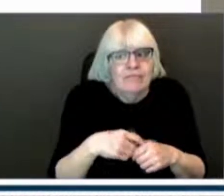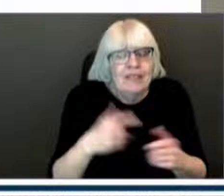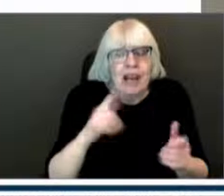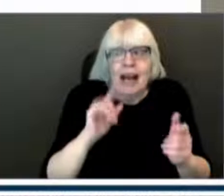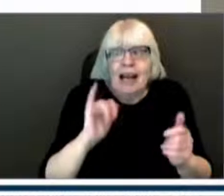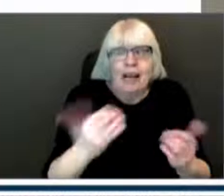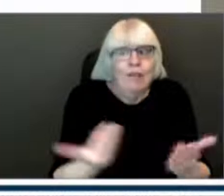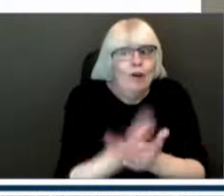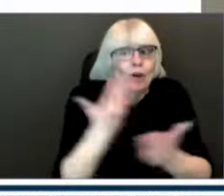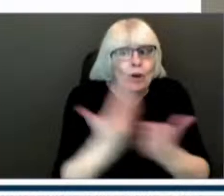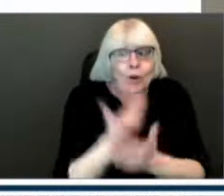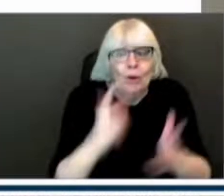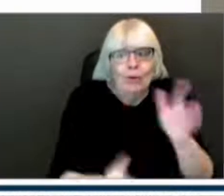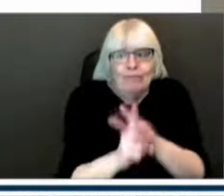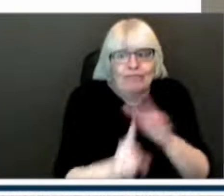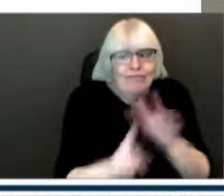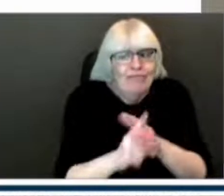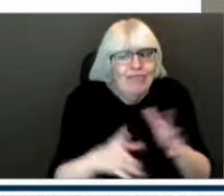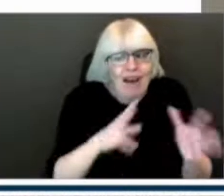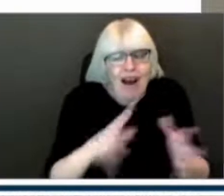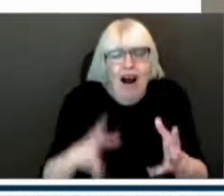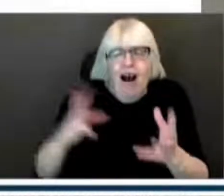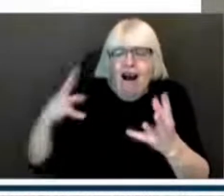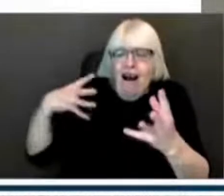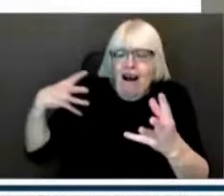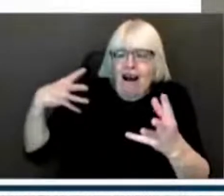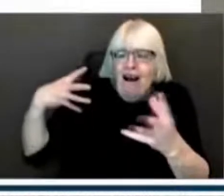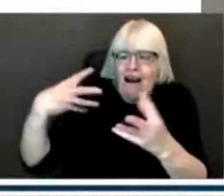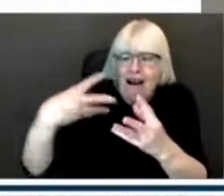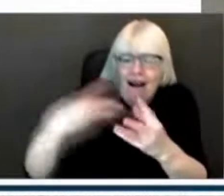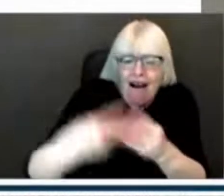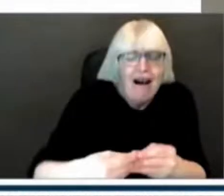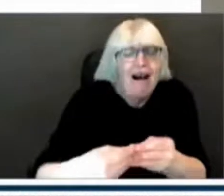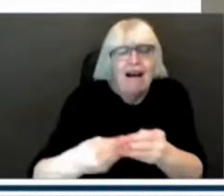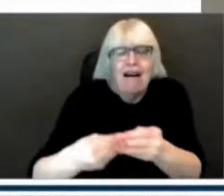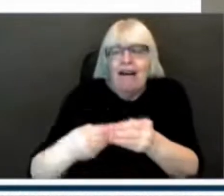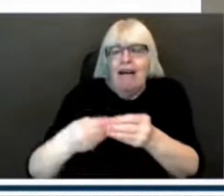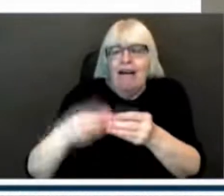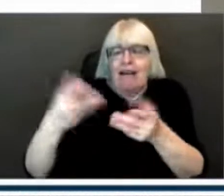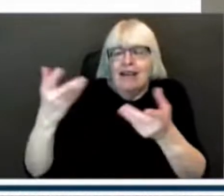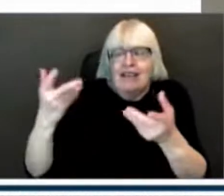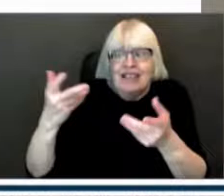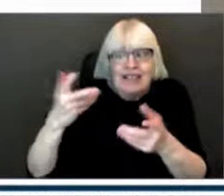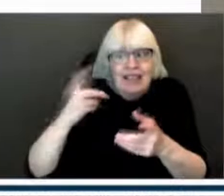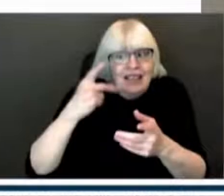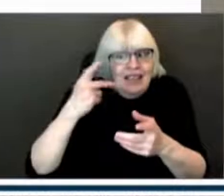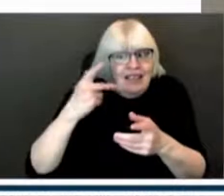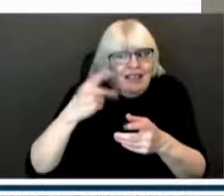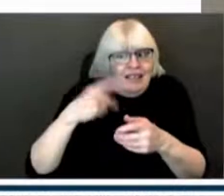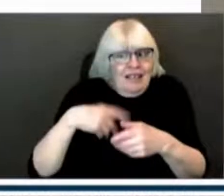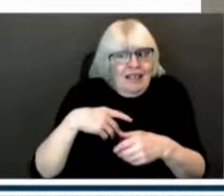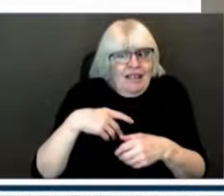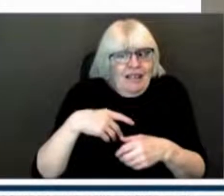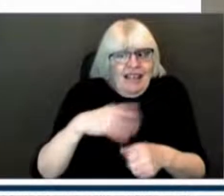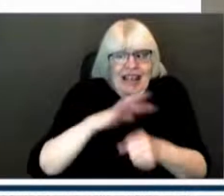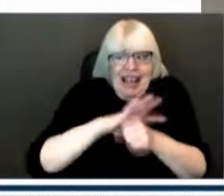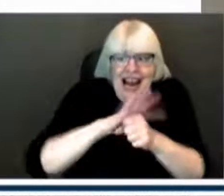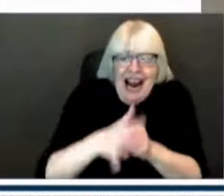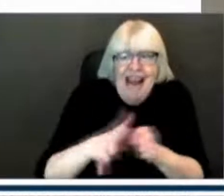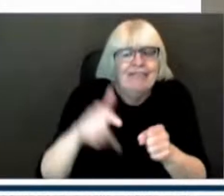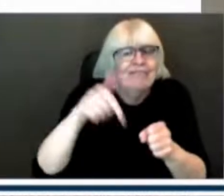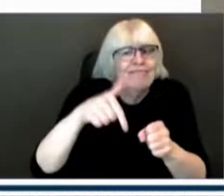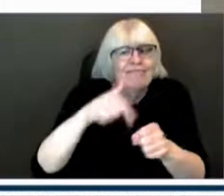the cumulative total. So when we look at from the epidemiologic perspective, where are we at in the